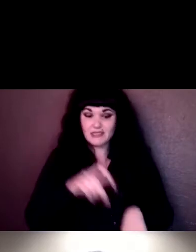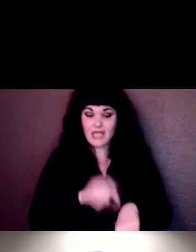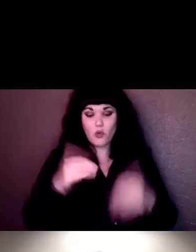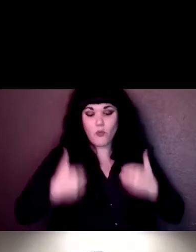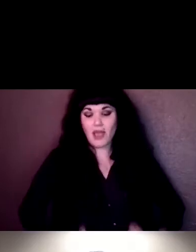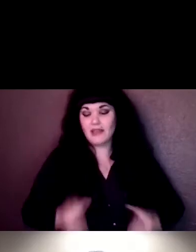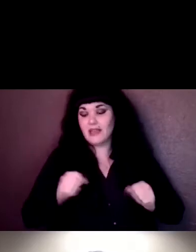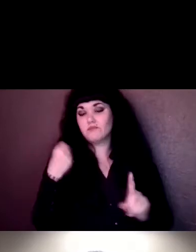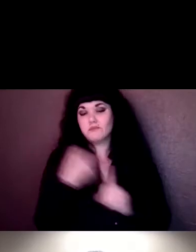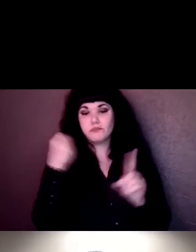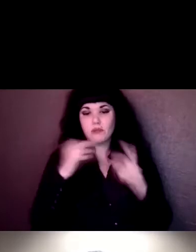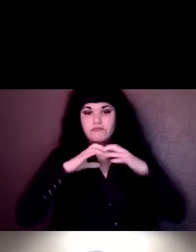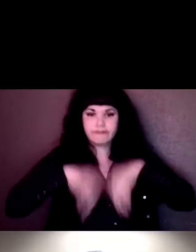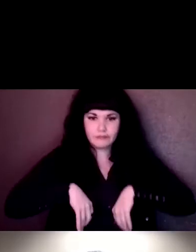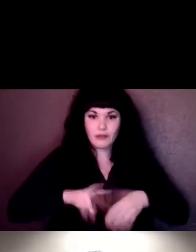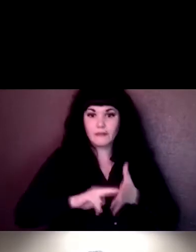disrupt the ability to work.